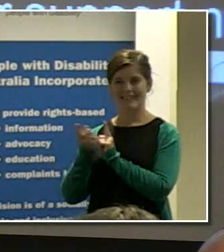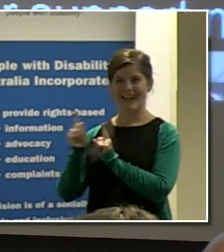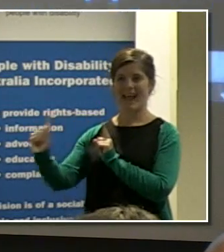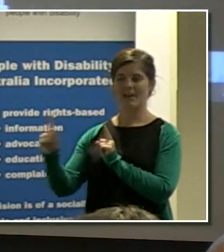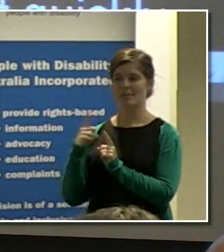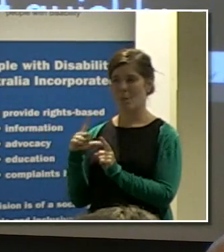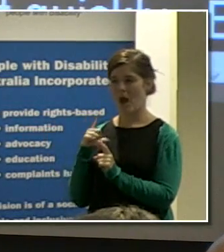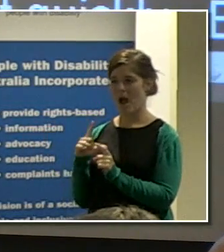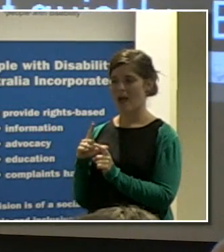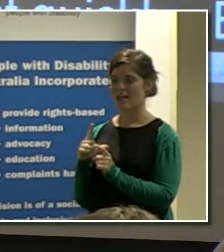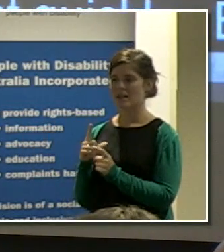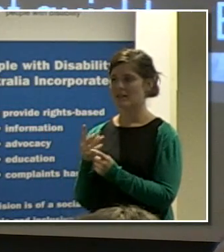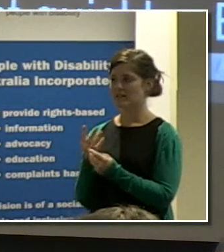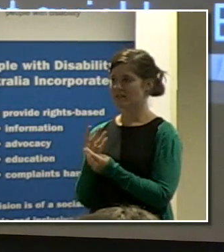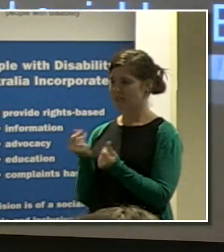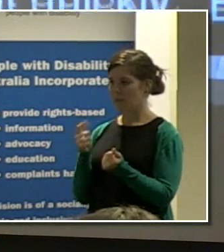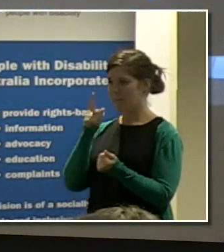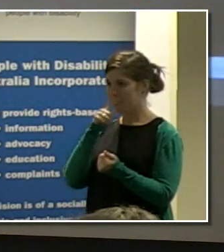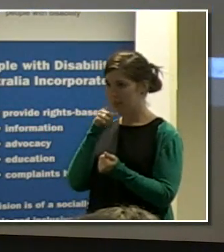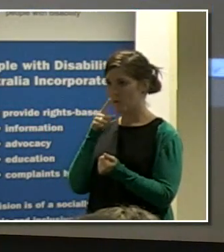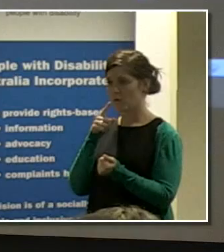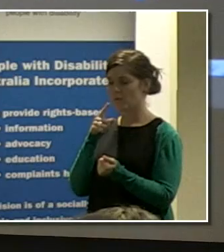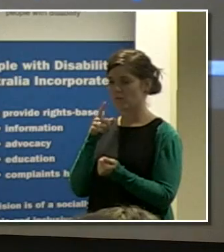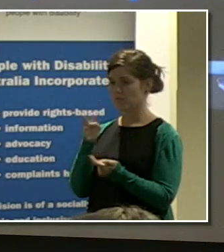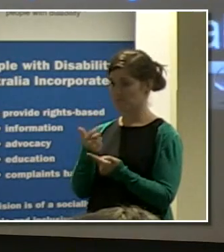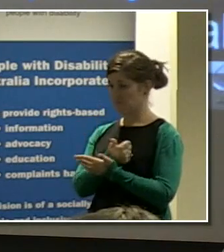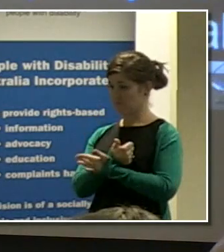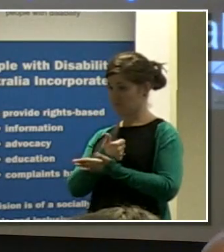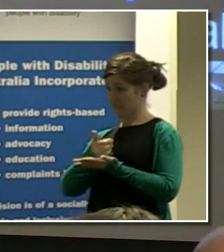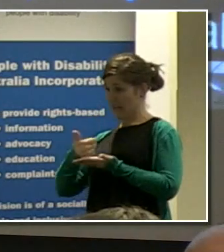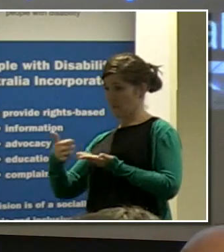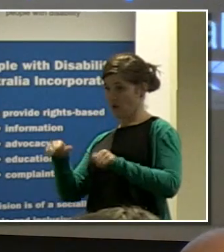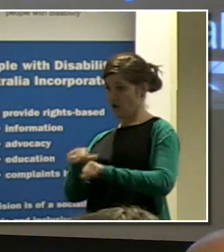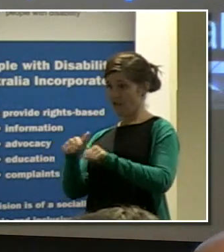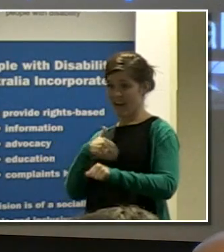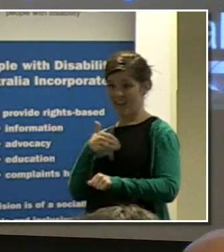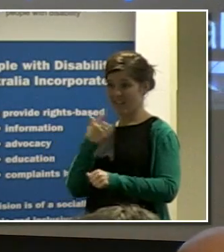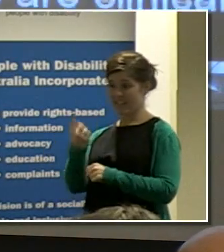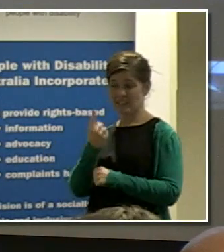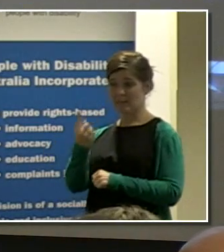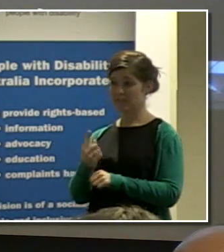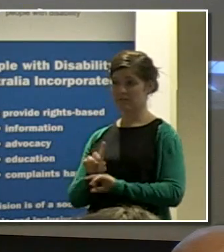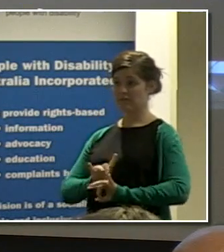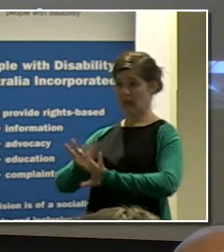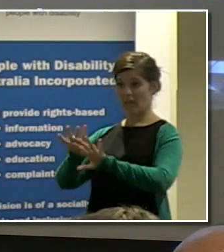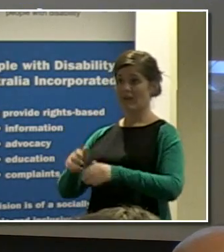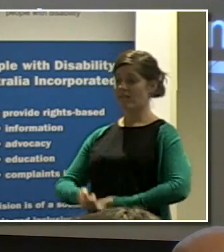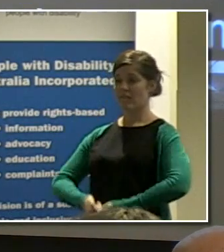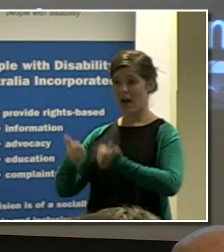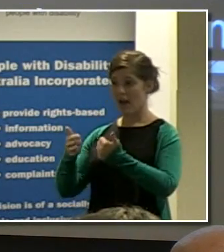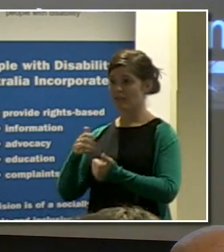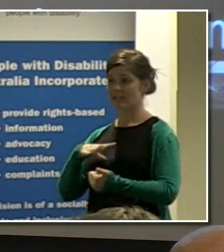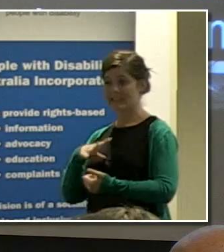who are clinically stable and living in the community may not need